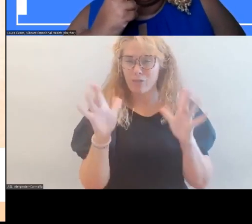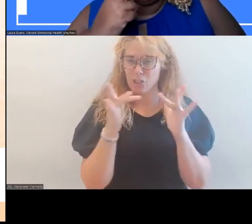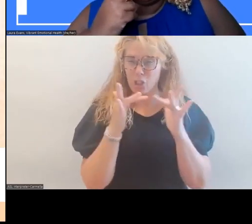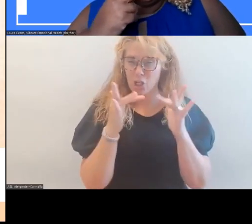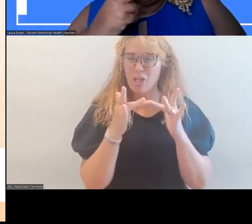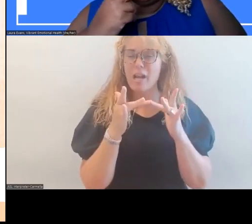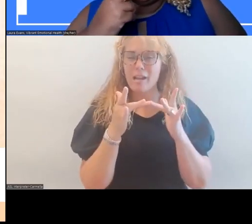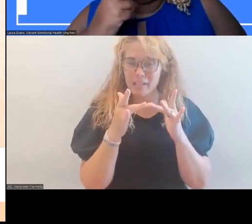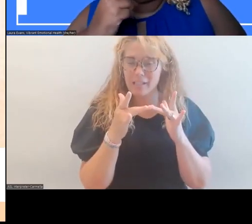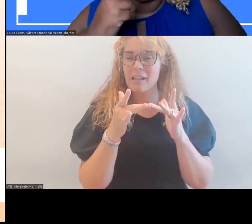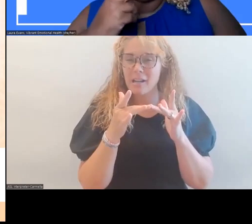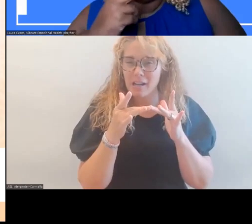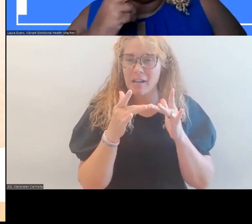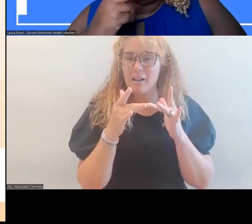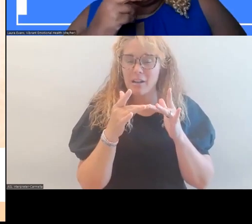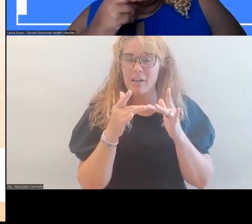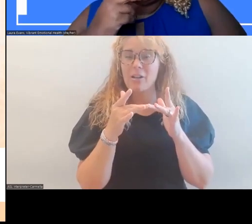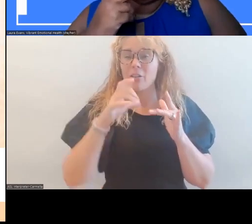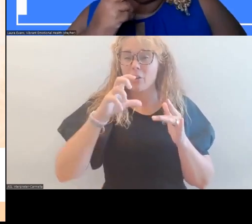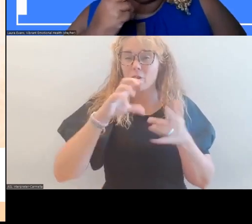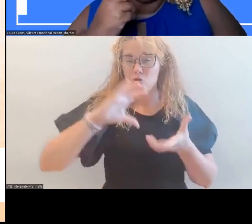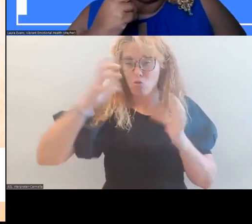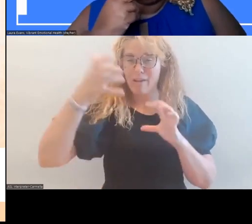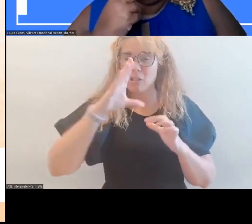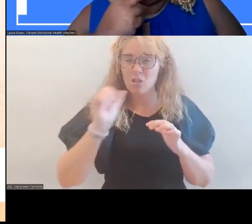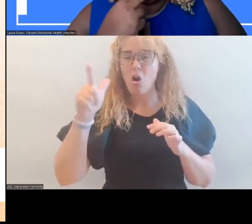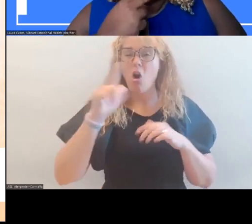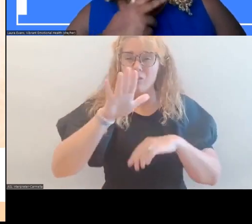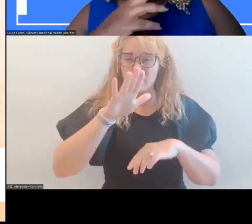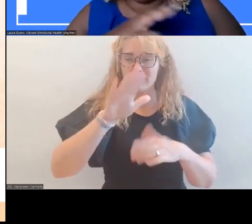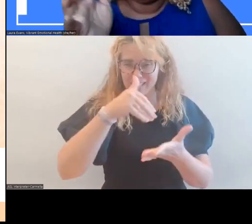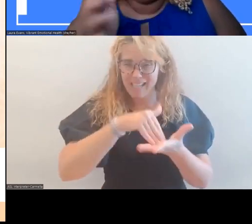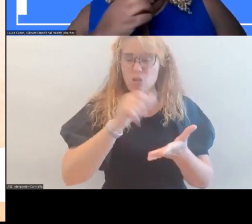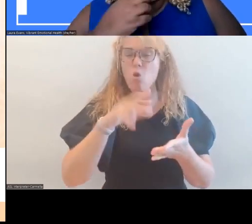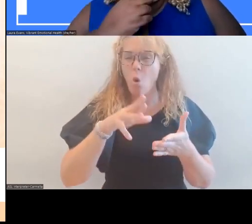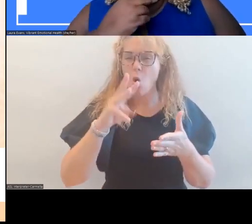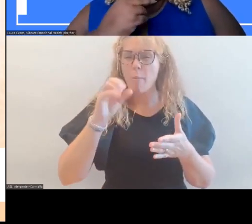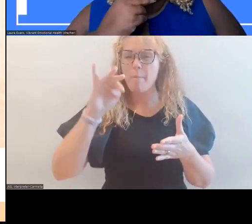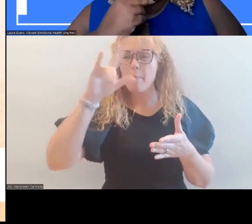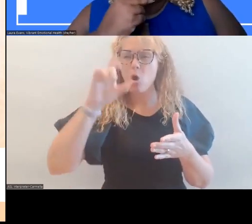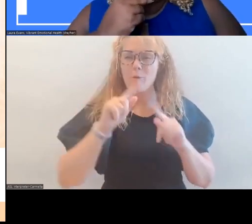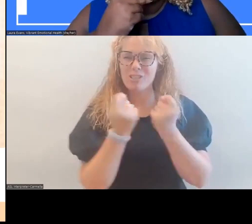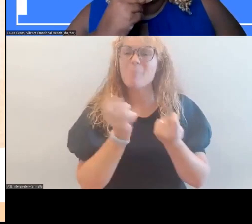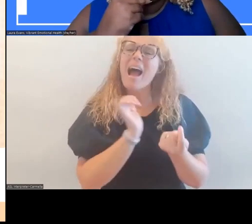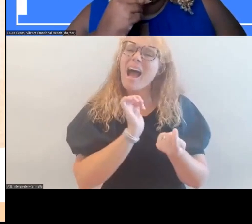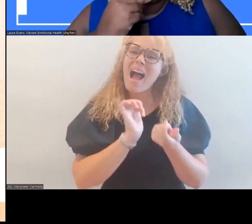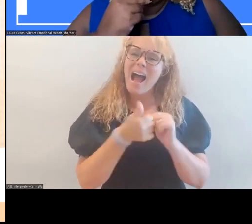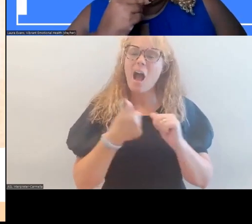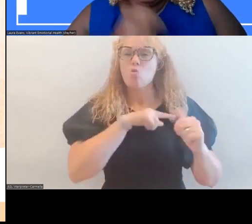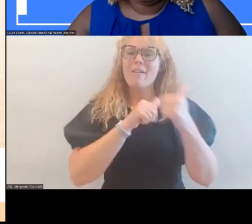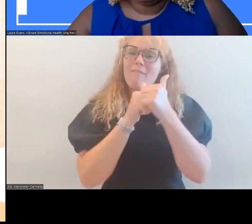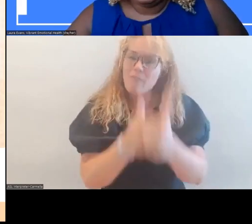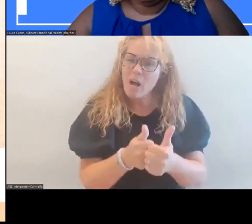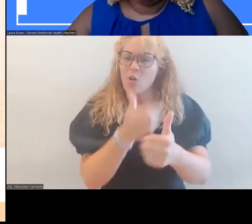with the crisis call center or mobile team, how we're following and tracking those outcomes. So really good article.